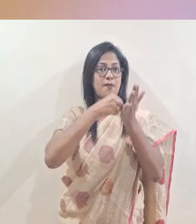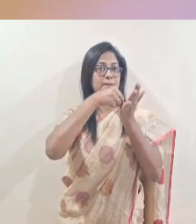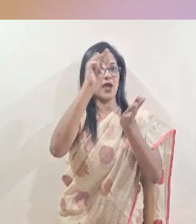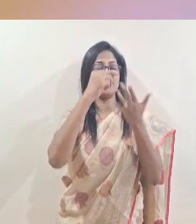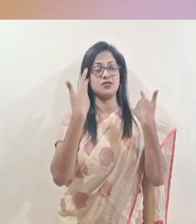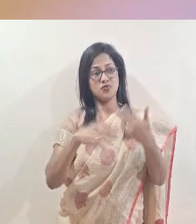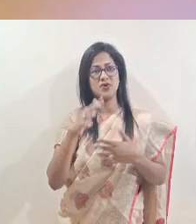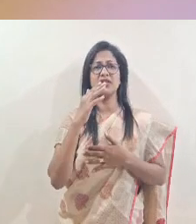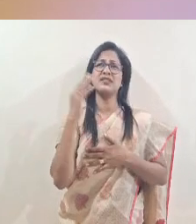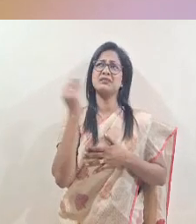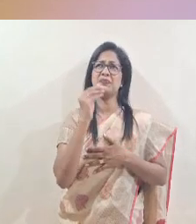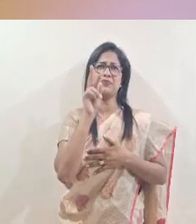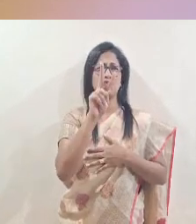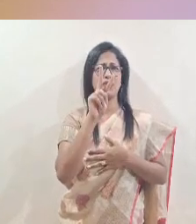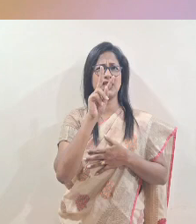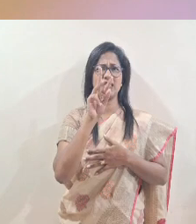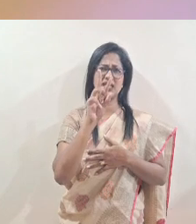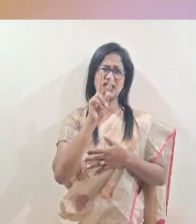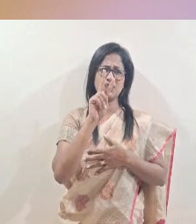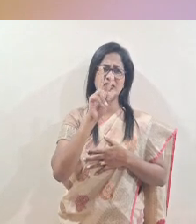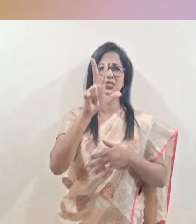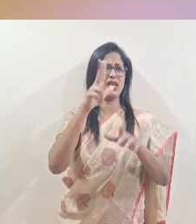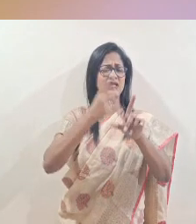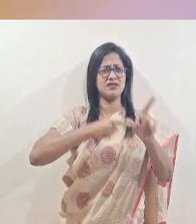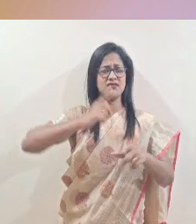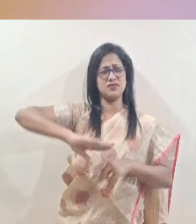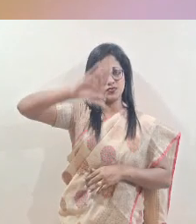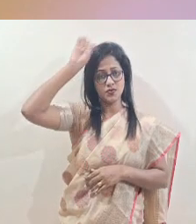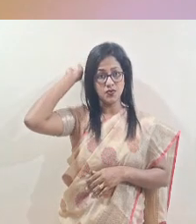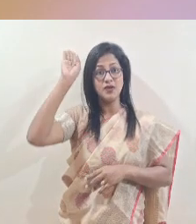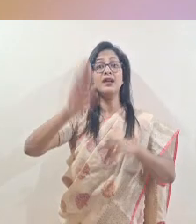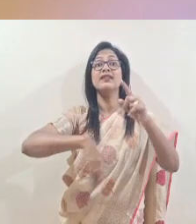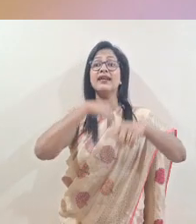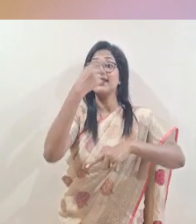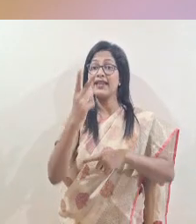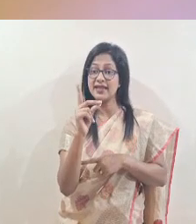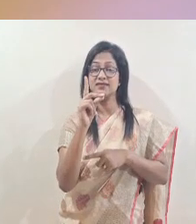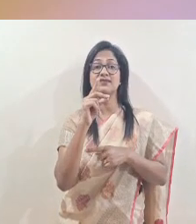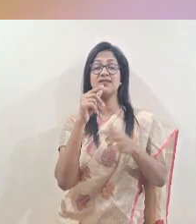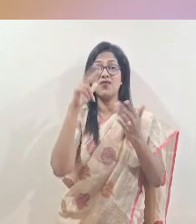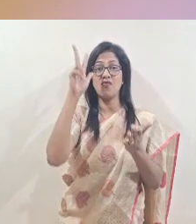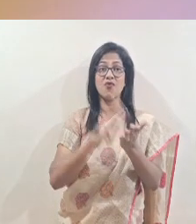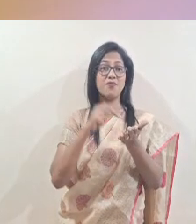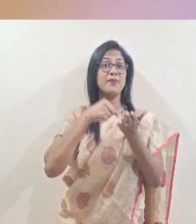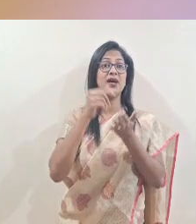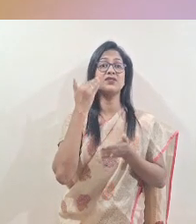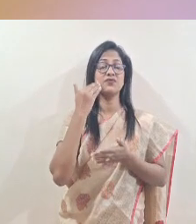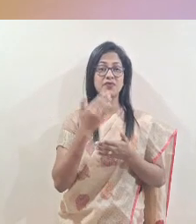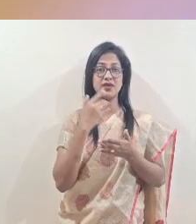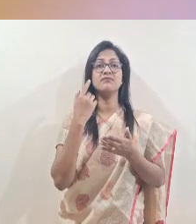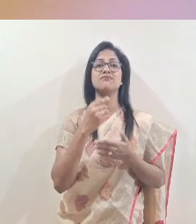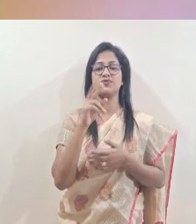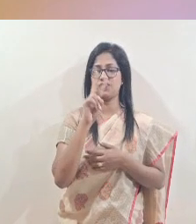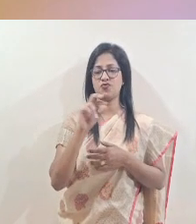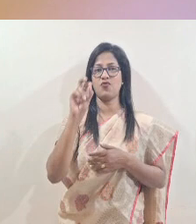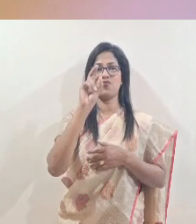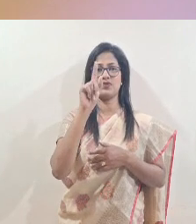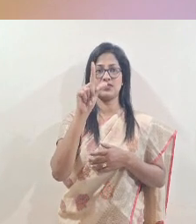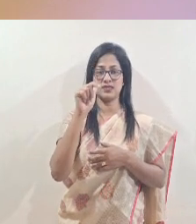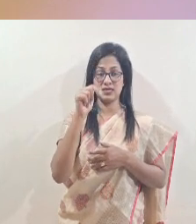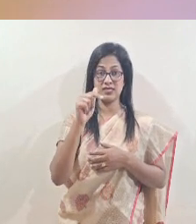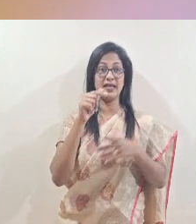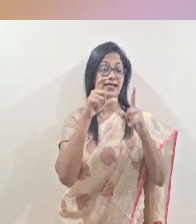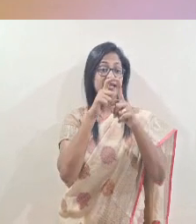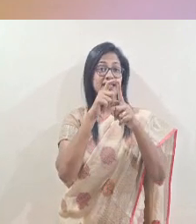23 plus 5, 28 years ago. And the next law that came was in 2016, in which the definition